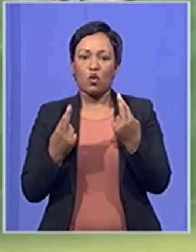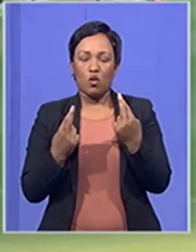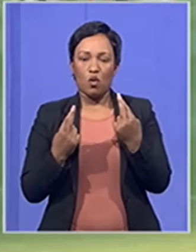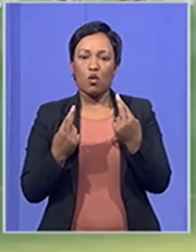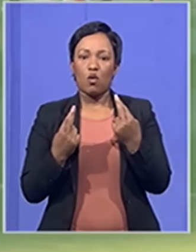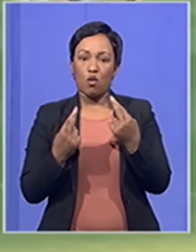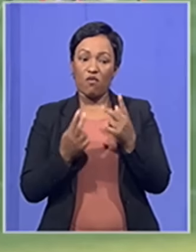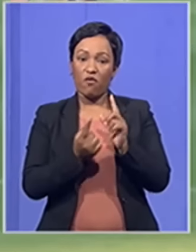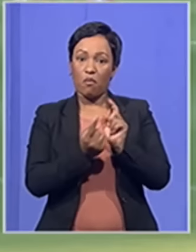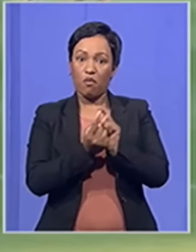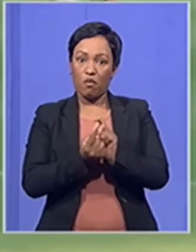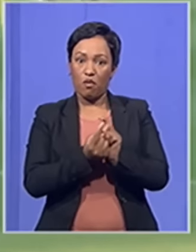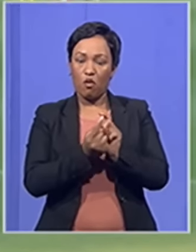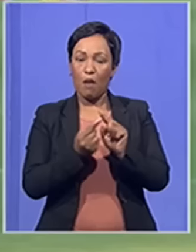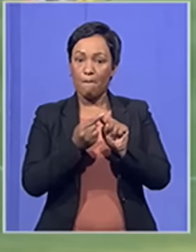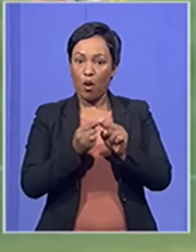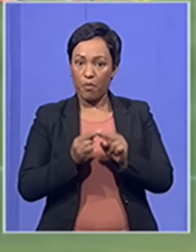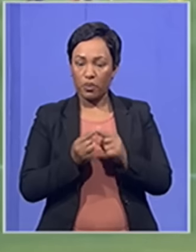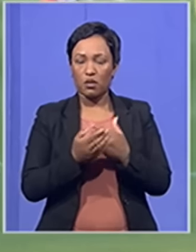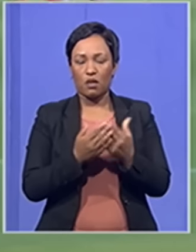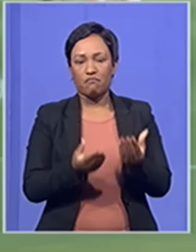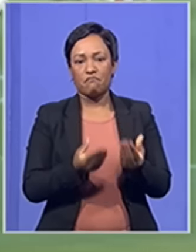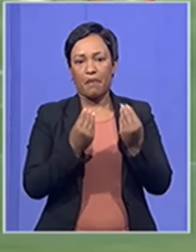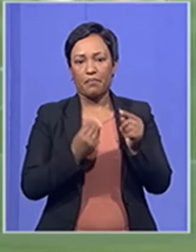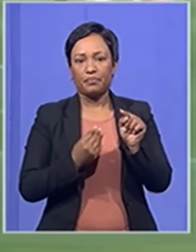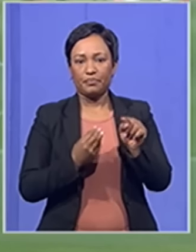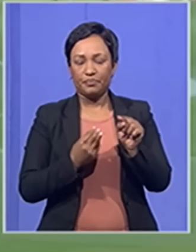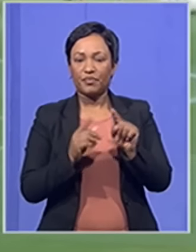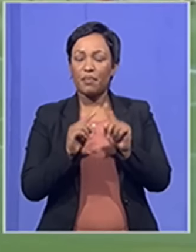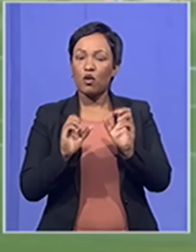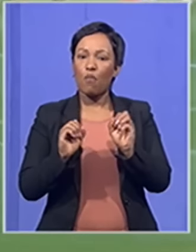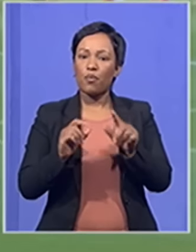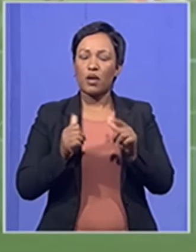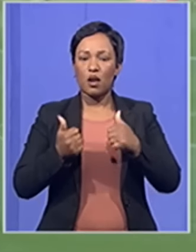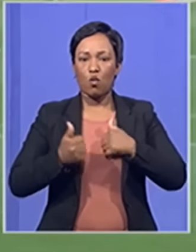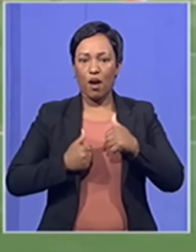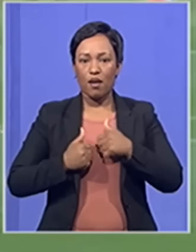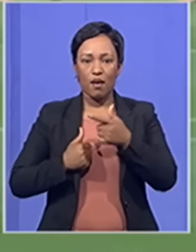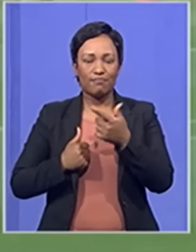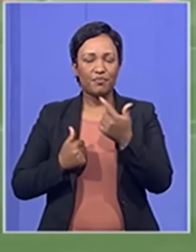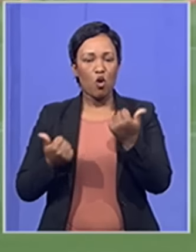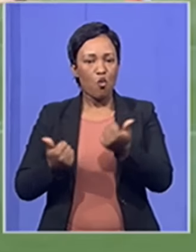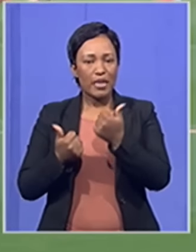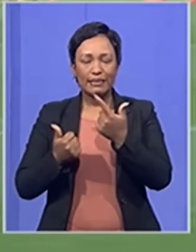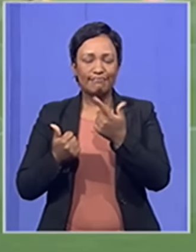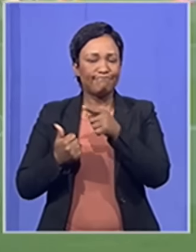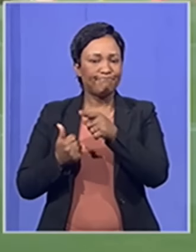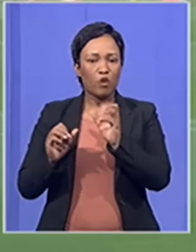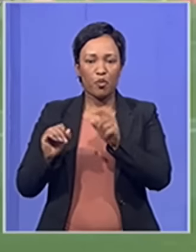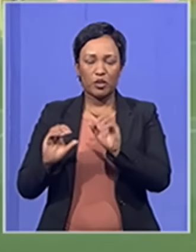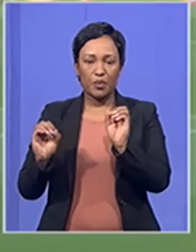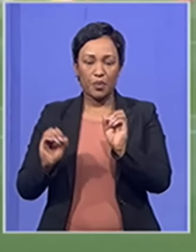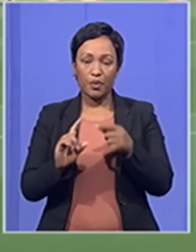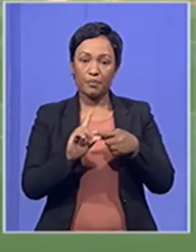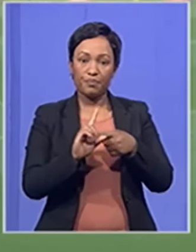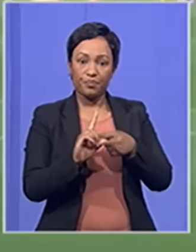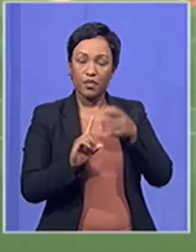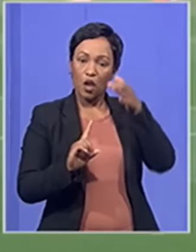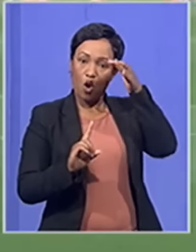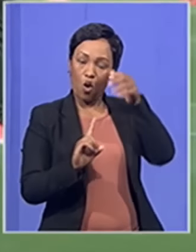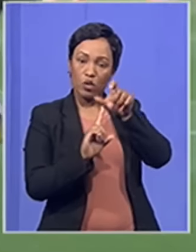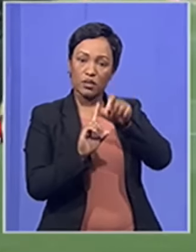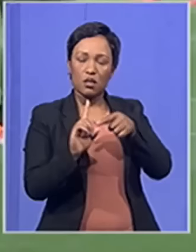o mongwe di nne mo letlhakoreng la bona. Le fa ditšhono tsa Rwanda tsa go qualifya di setse di fifetse, Bruce o dumela gore Bafana ga ba